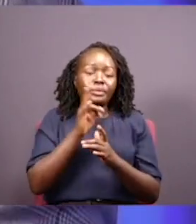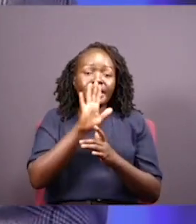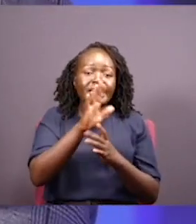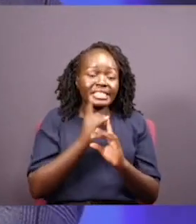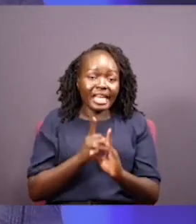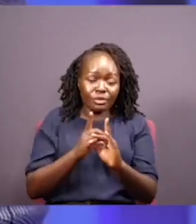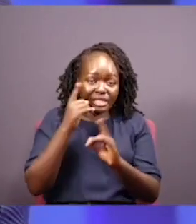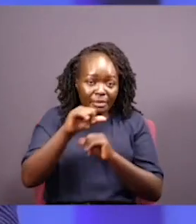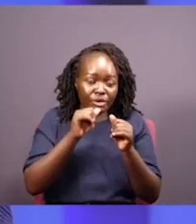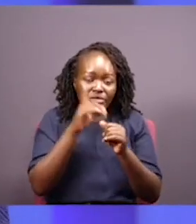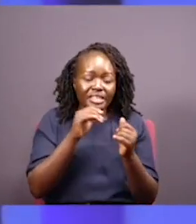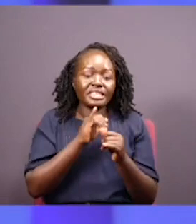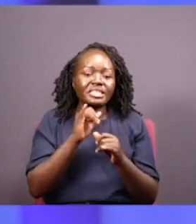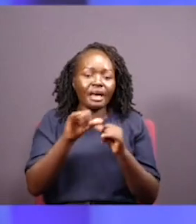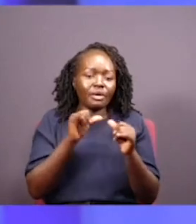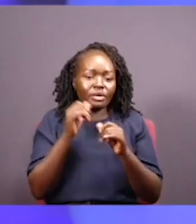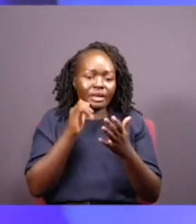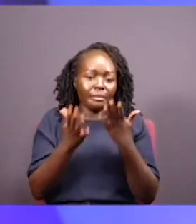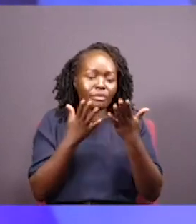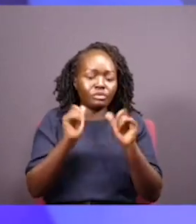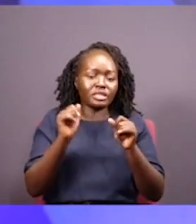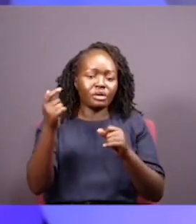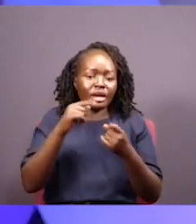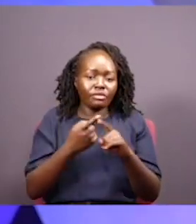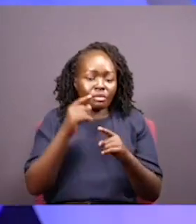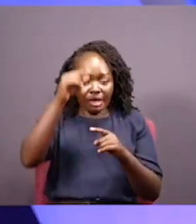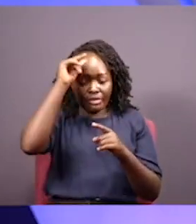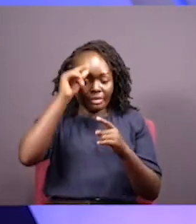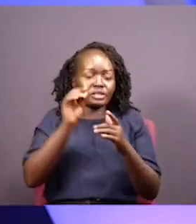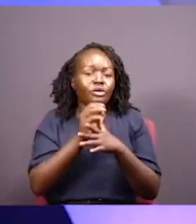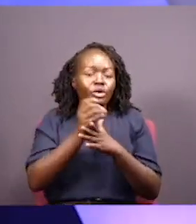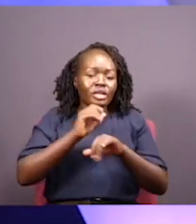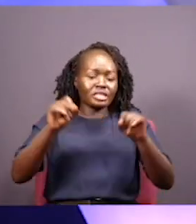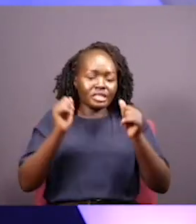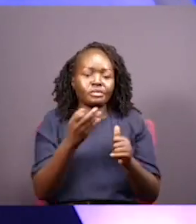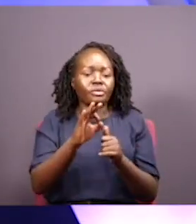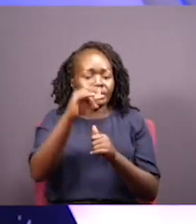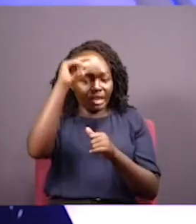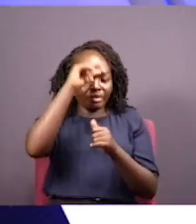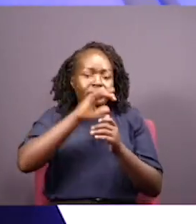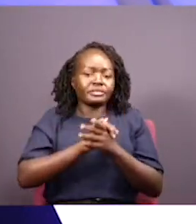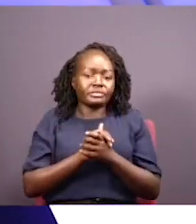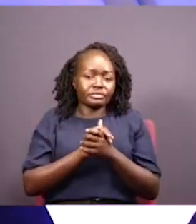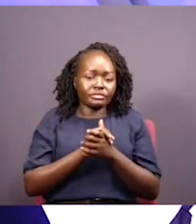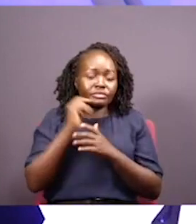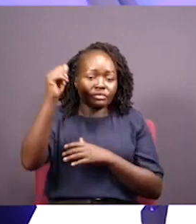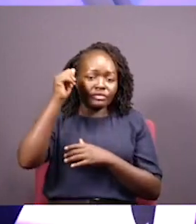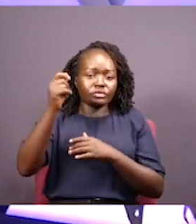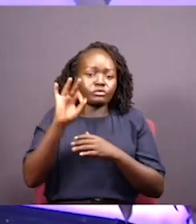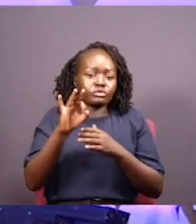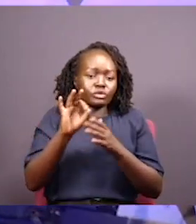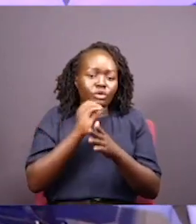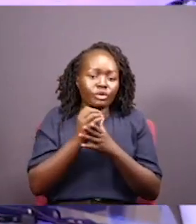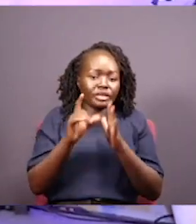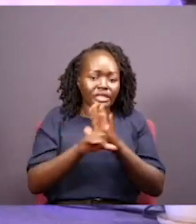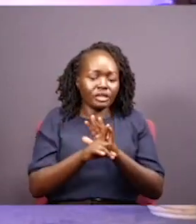was that which may come from governments or systems of governments, the political or the legal regime under